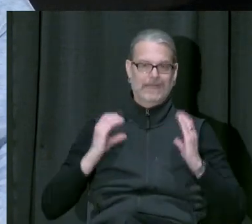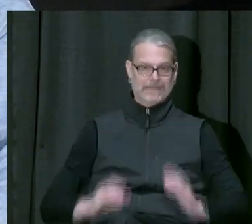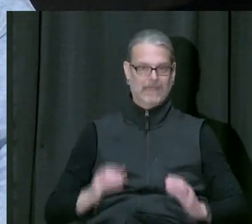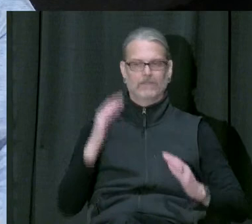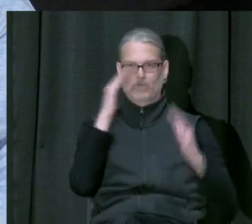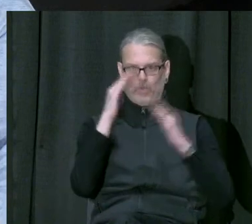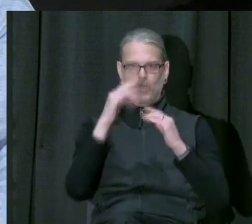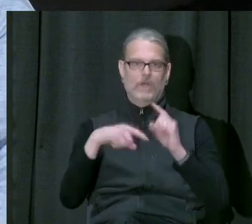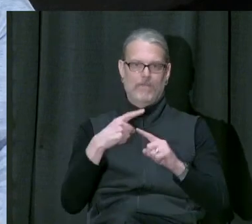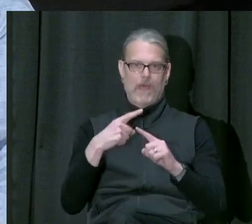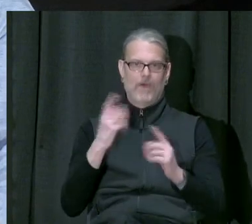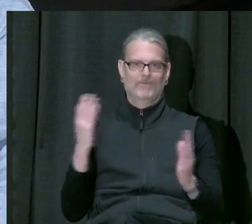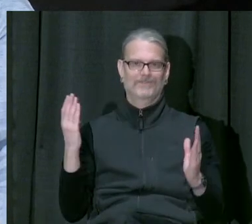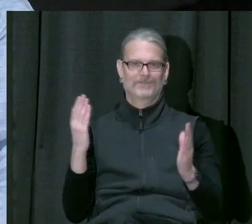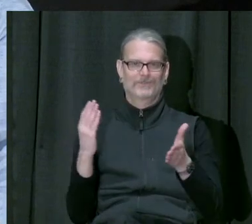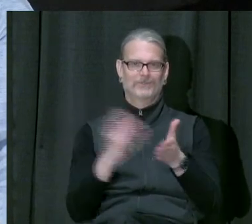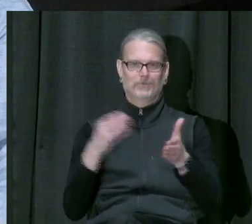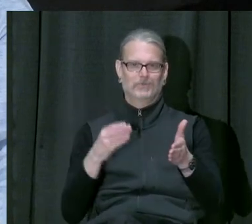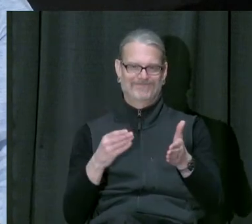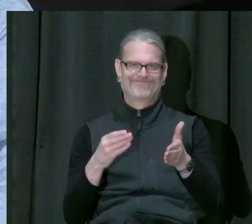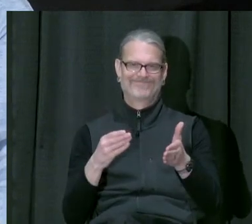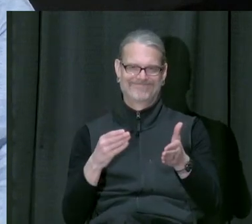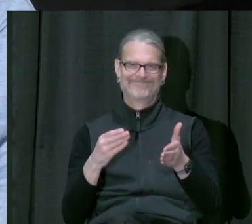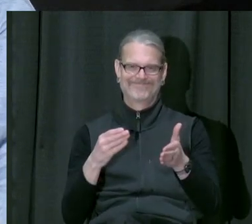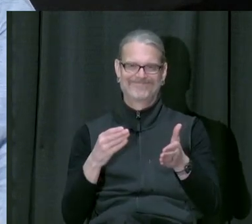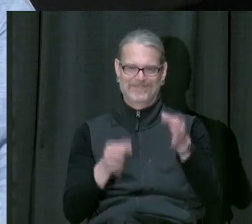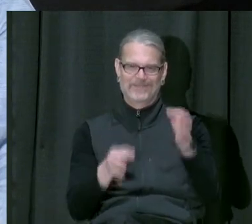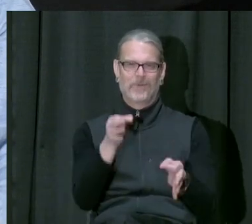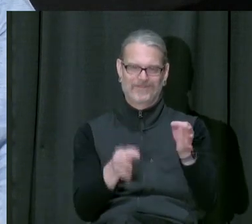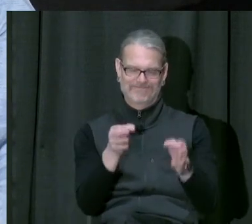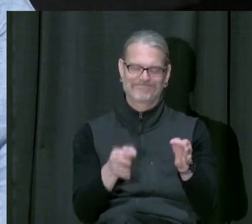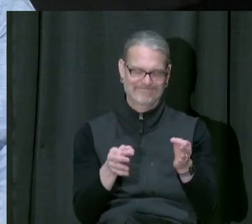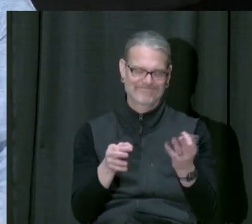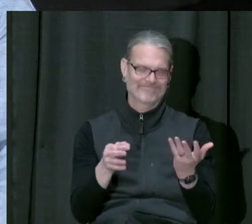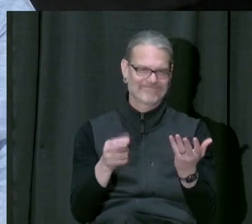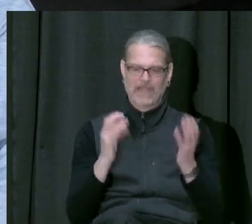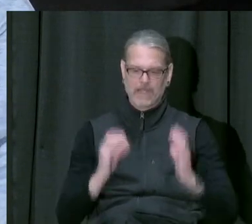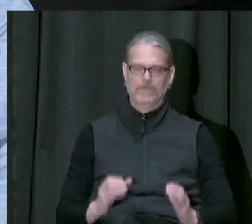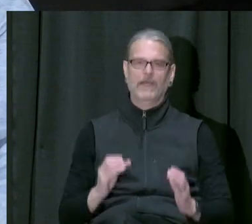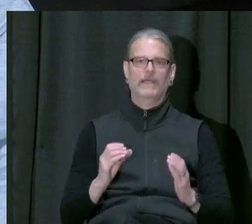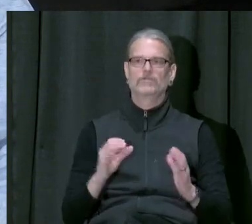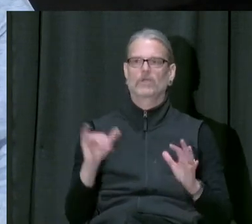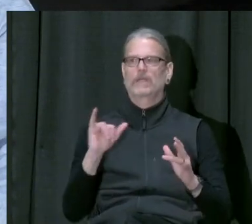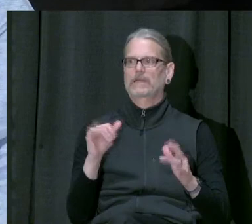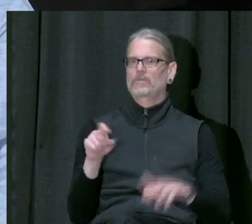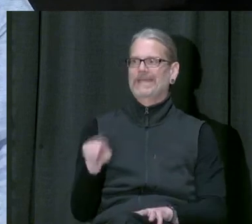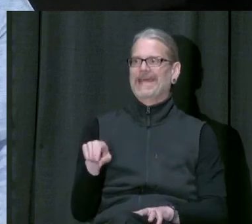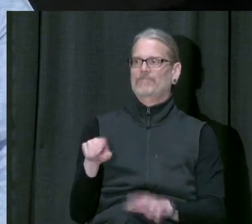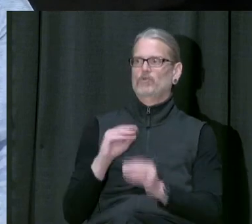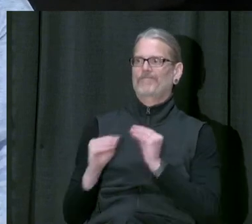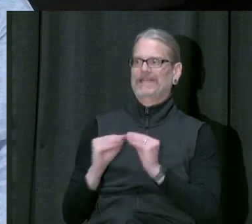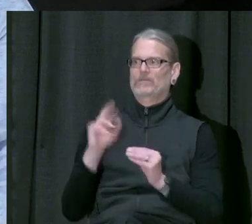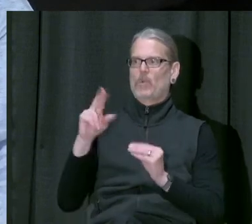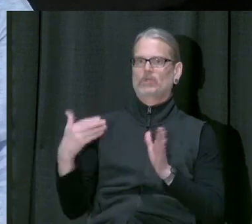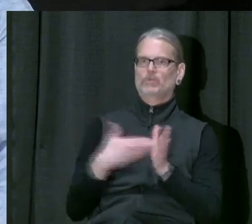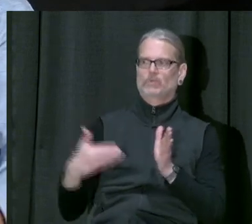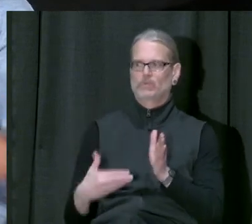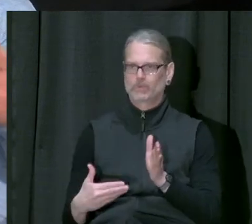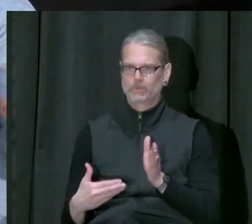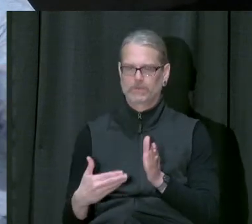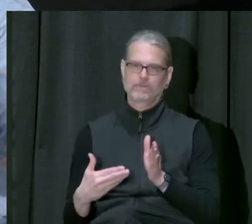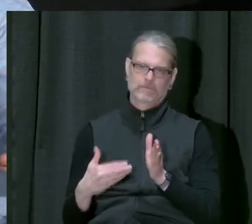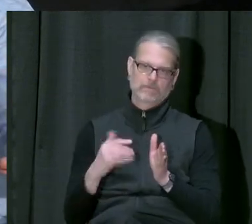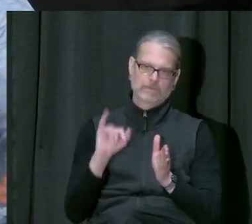about the lawsuit, right? You know, clients are, it's more out of necessity, if I'm being honest, than it is